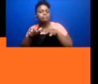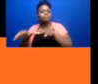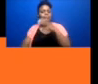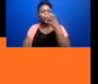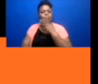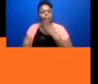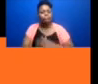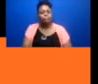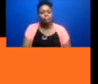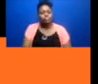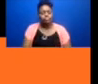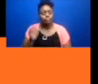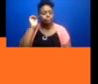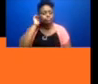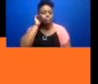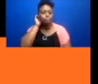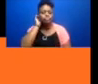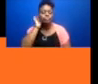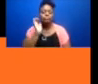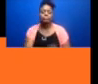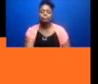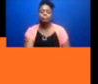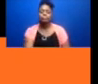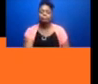In writer Alice Walker's classic